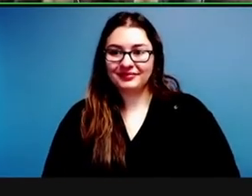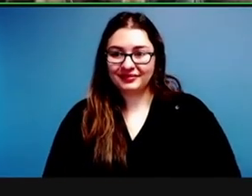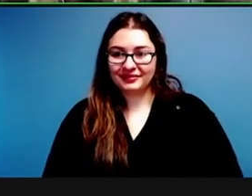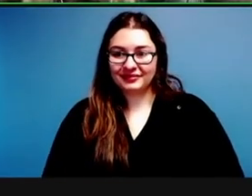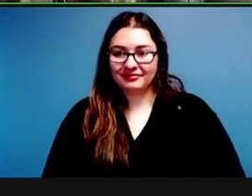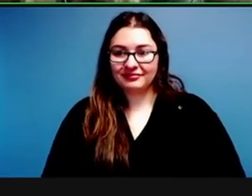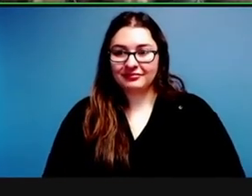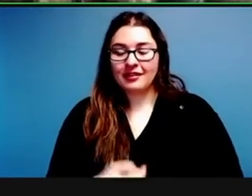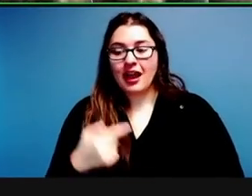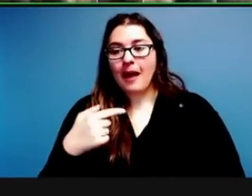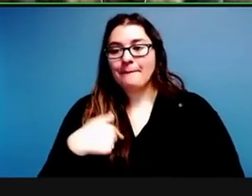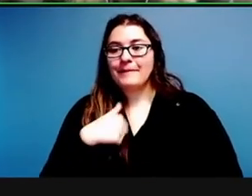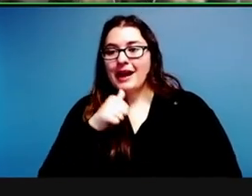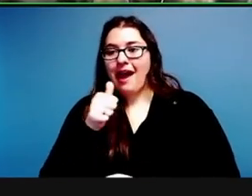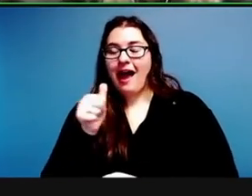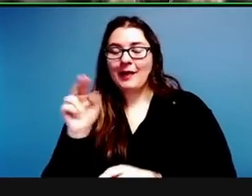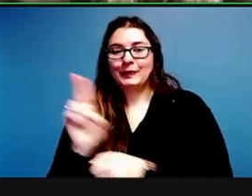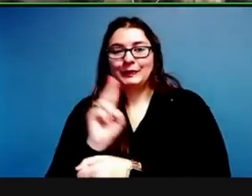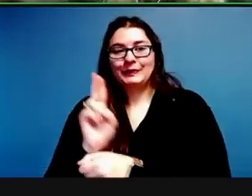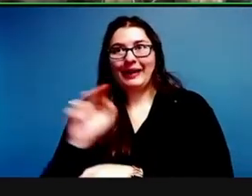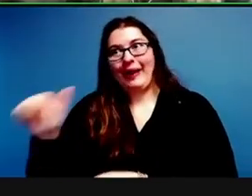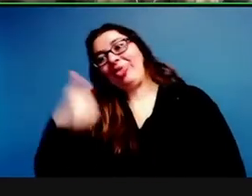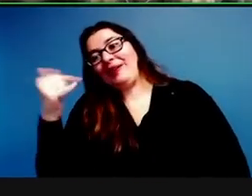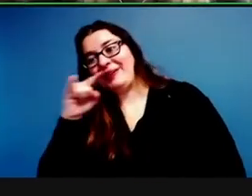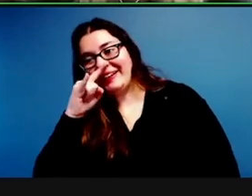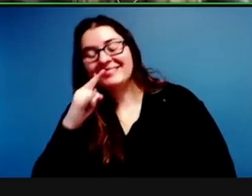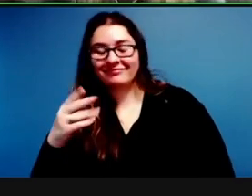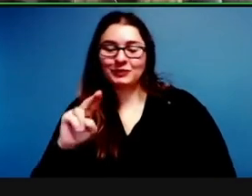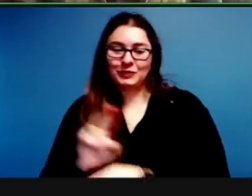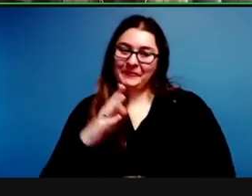I'm not using anybody else's kid, just my own.